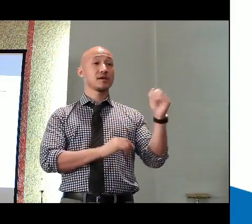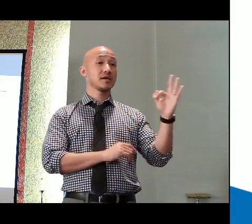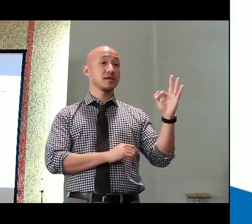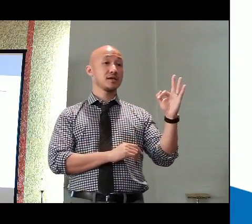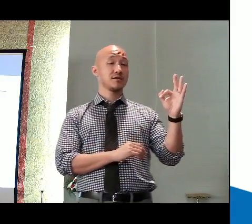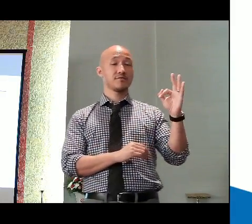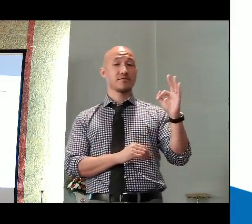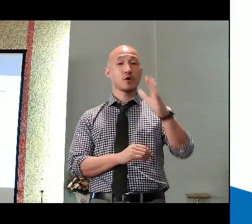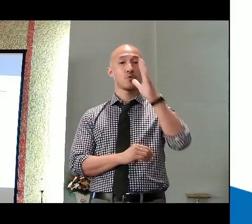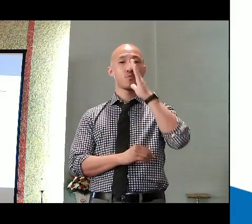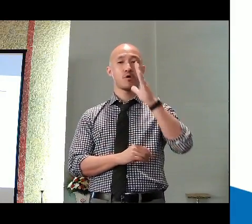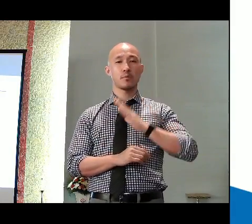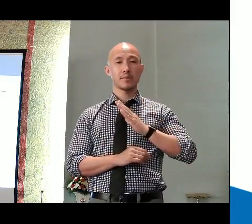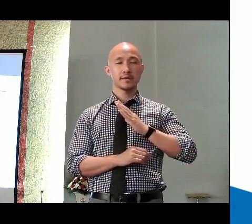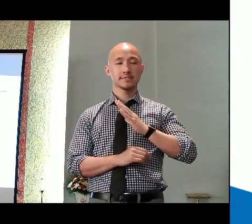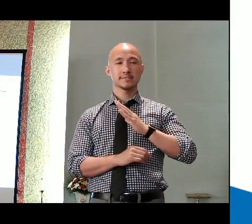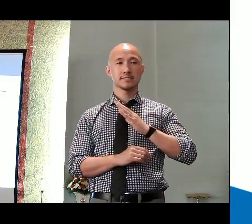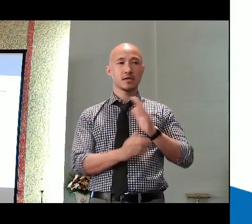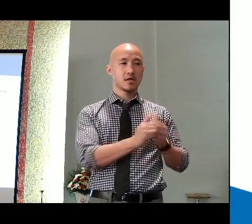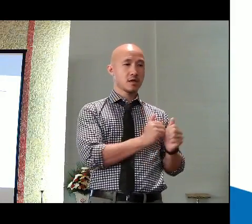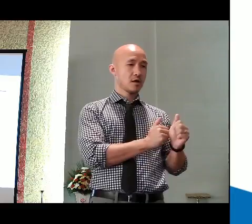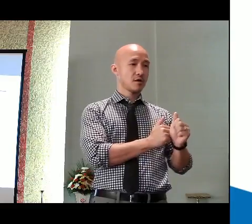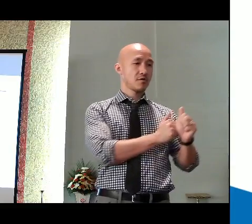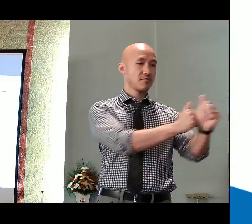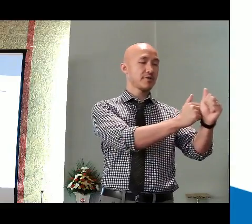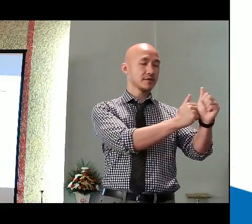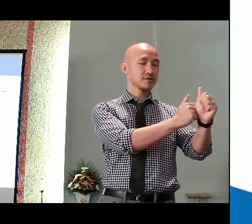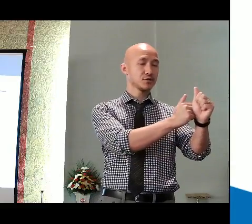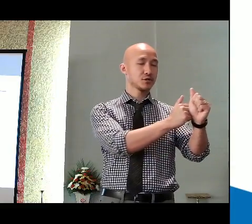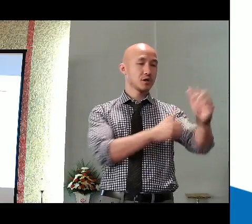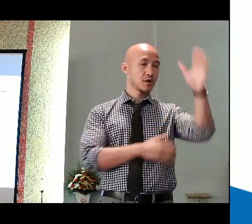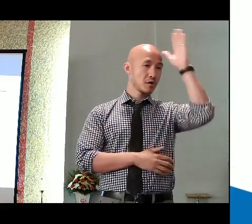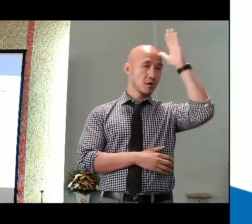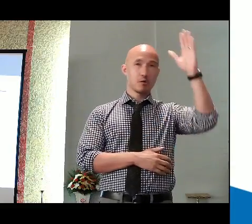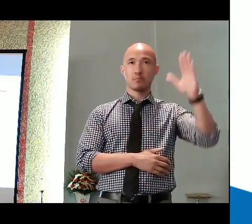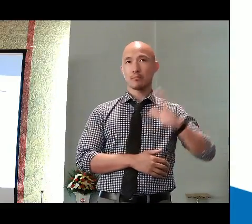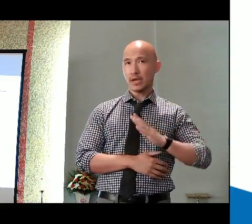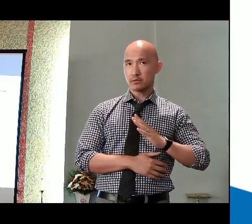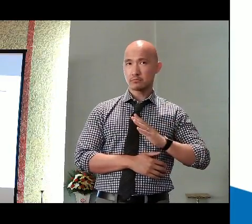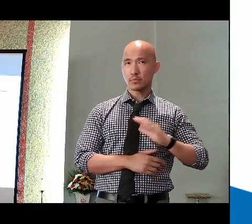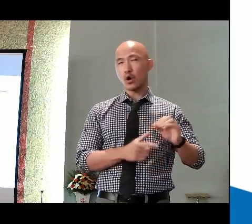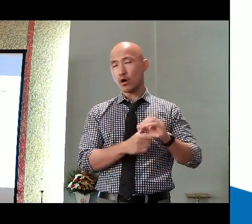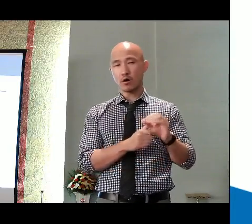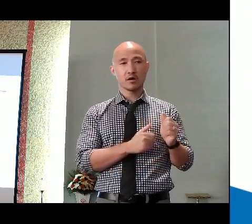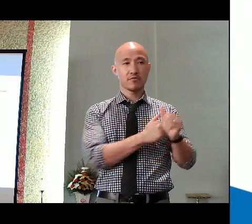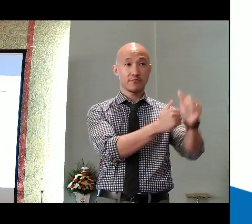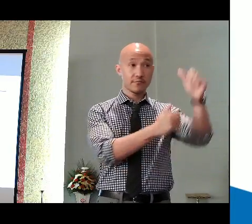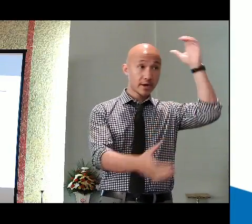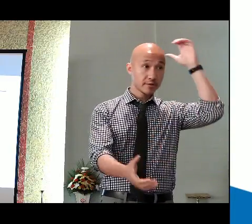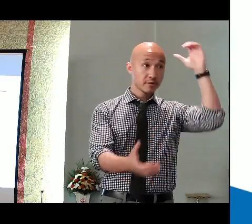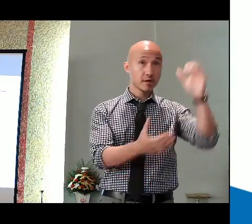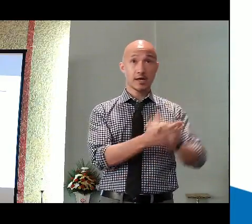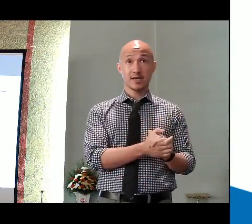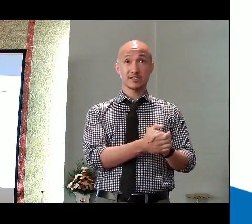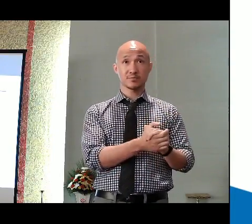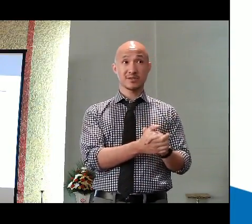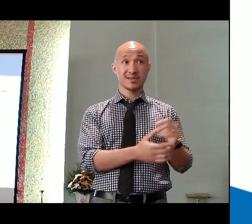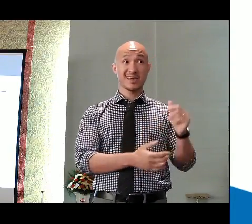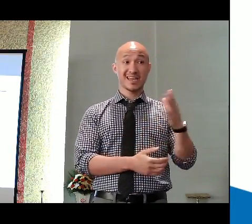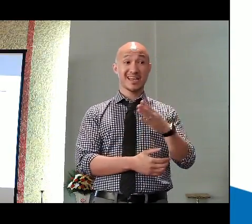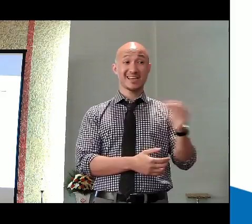says treat her as the weaker partner, weaker because she's in subjection to